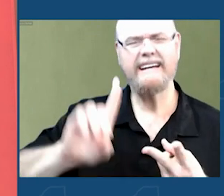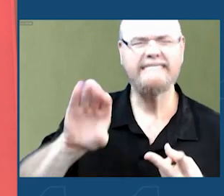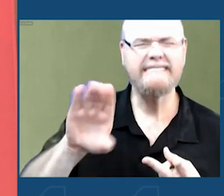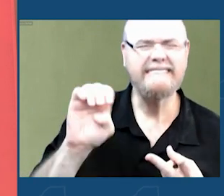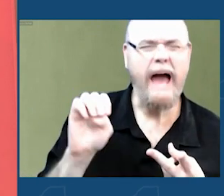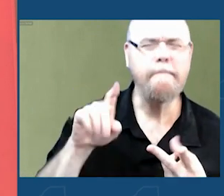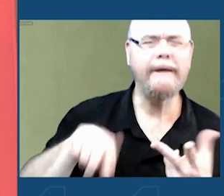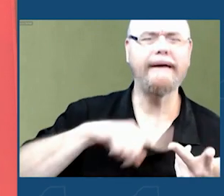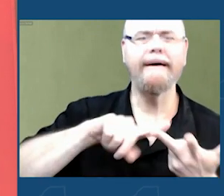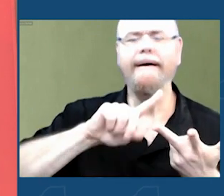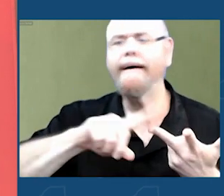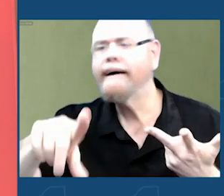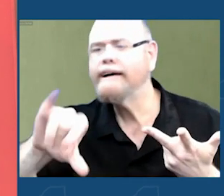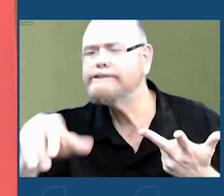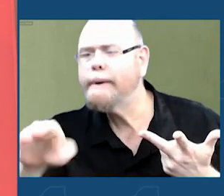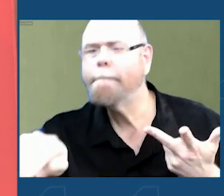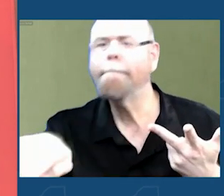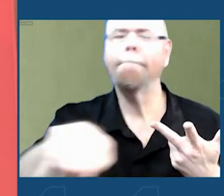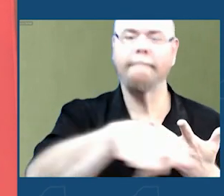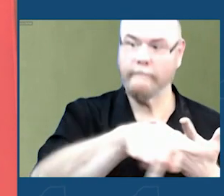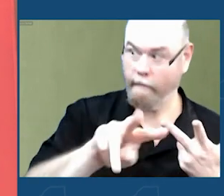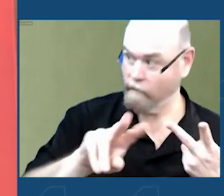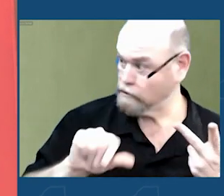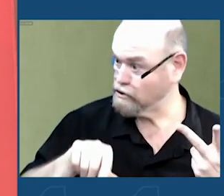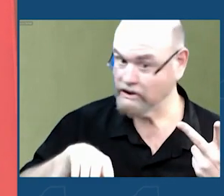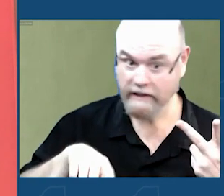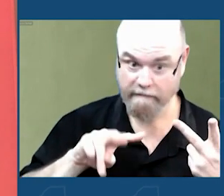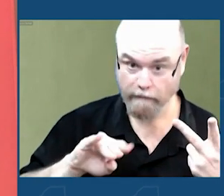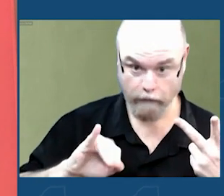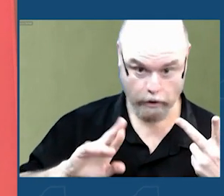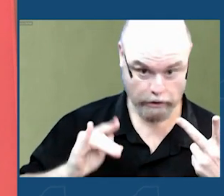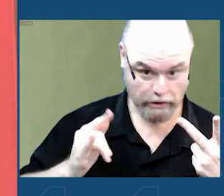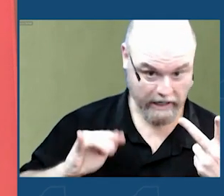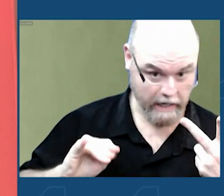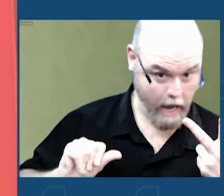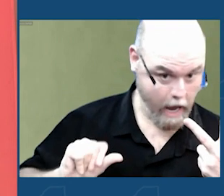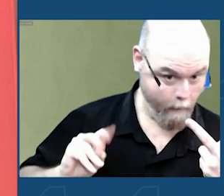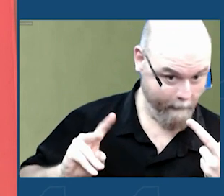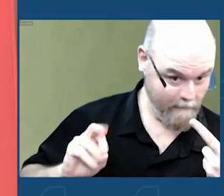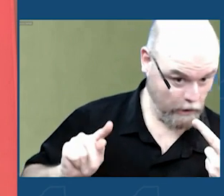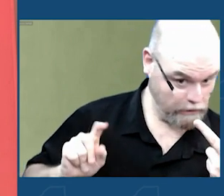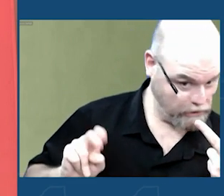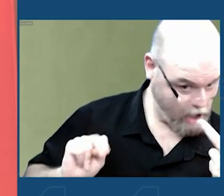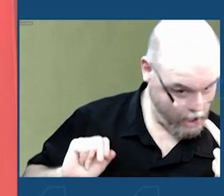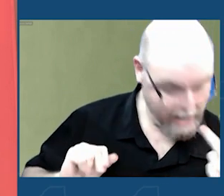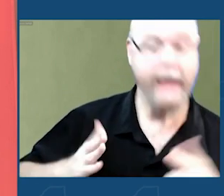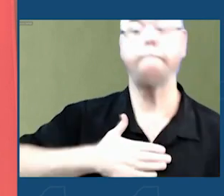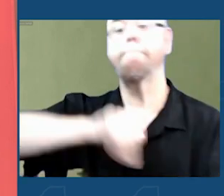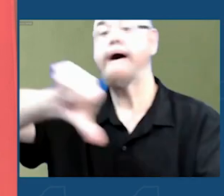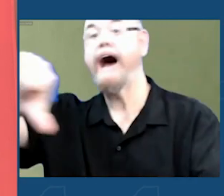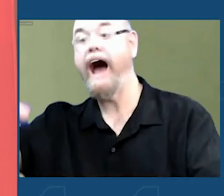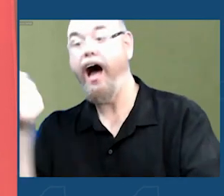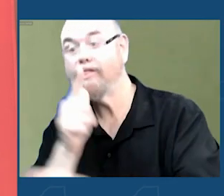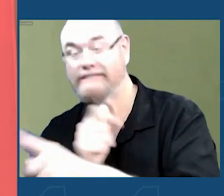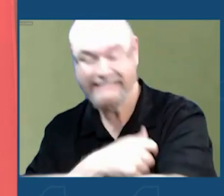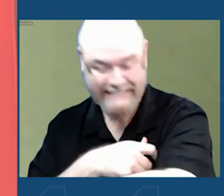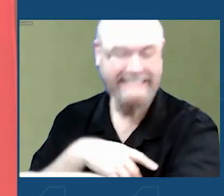Ottaway. Is Virginia here? Virginia Overton? And Lisa Stern, my other